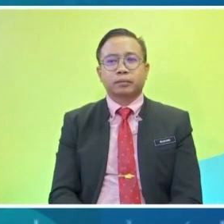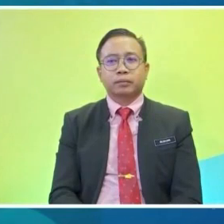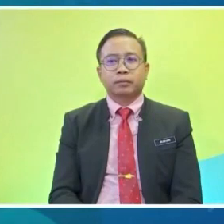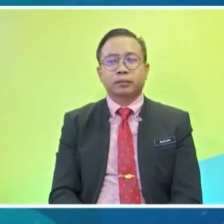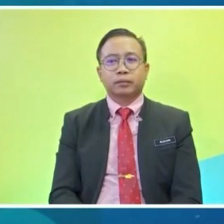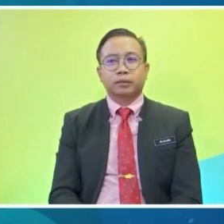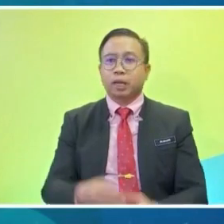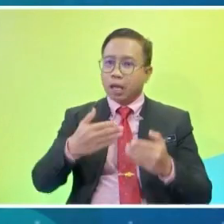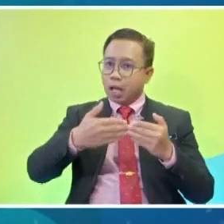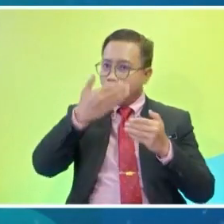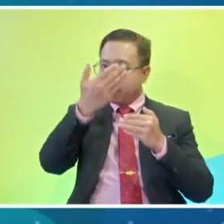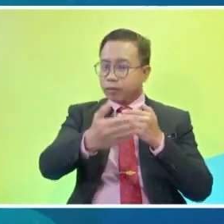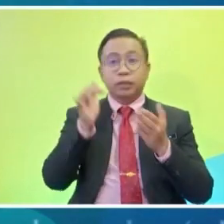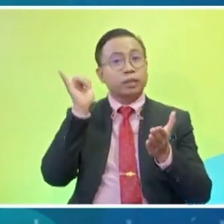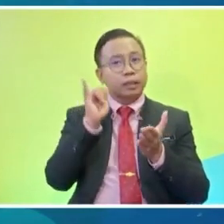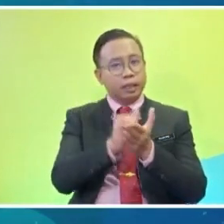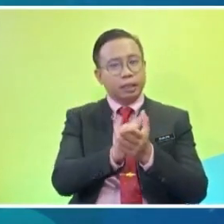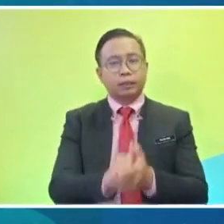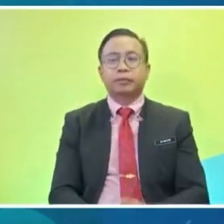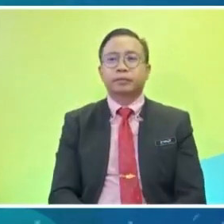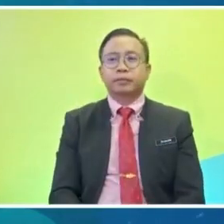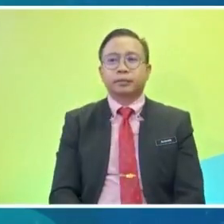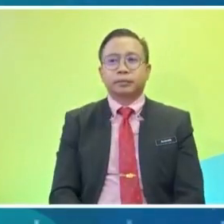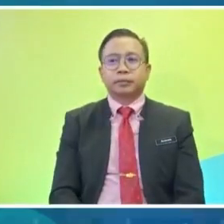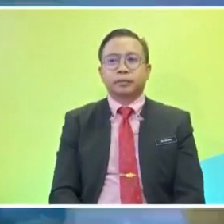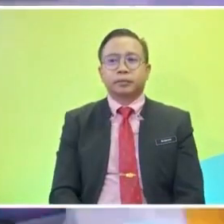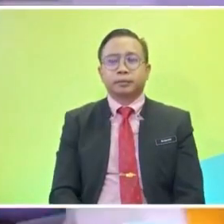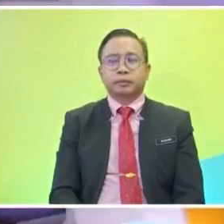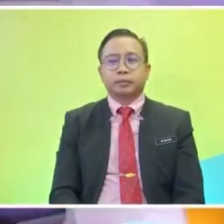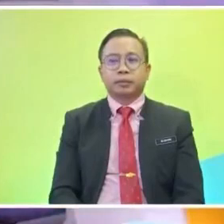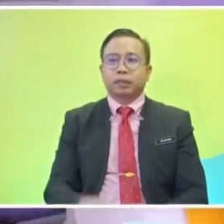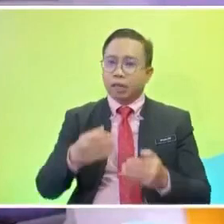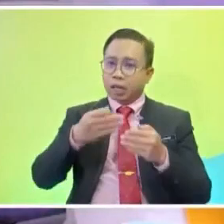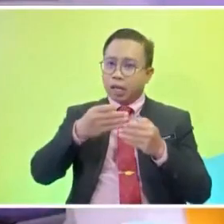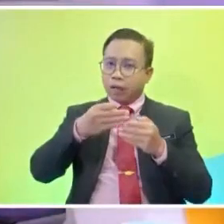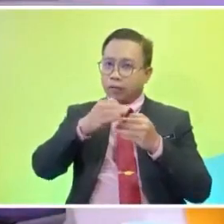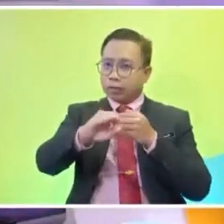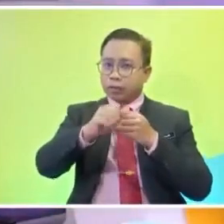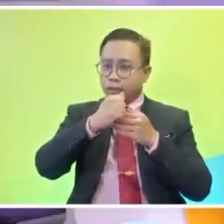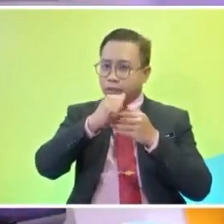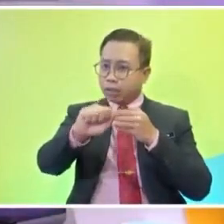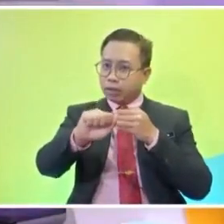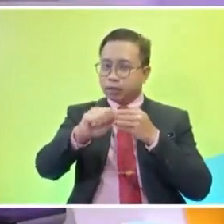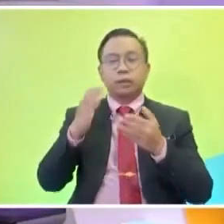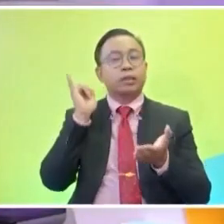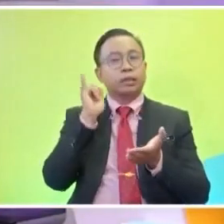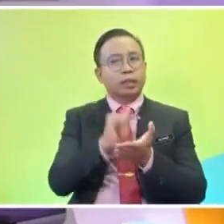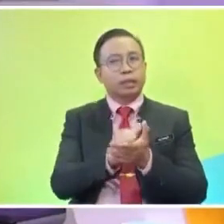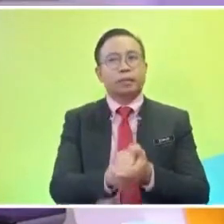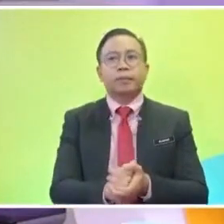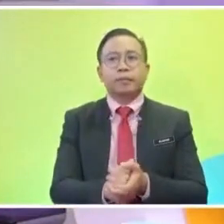After that. Very good. After that. Okay, so after that, the pasta is dried. Then the pasta is packed